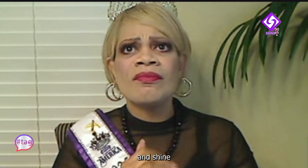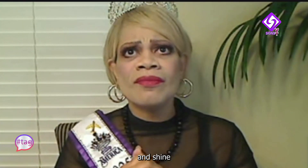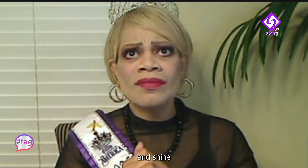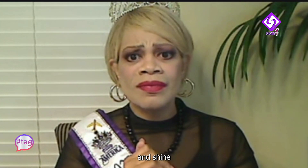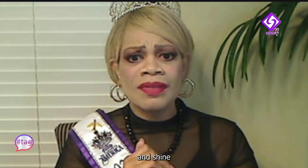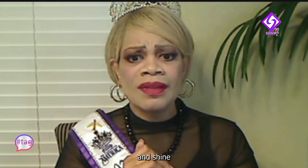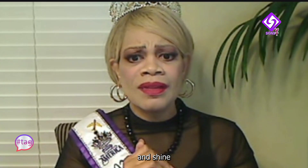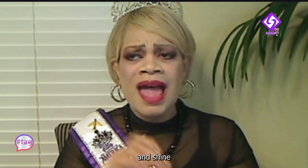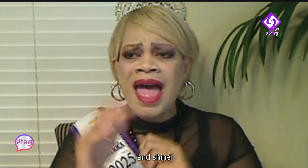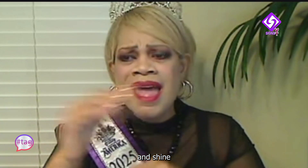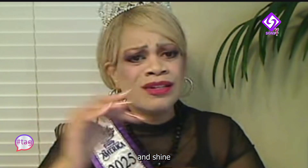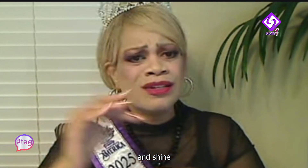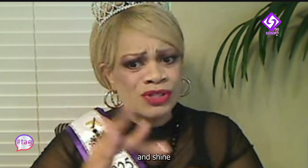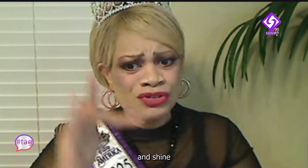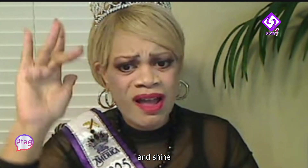and shine